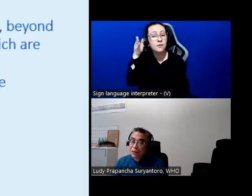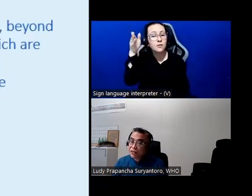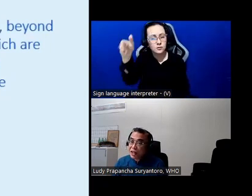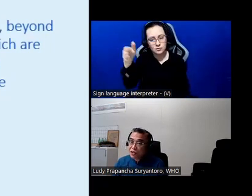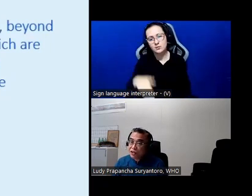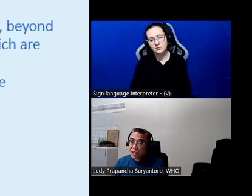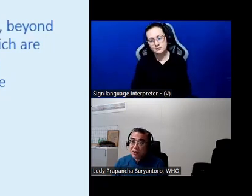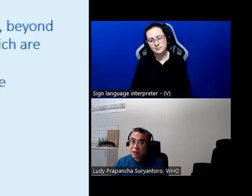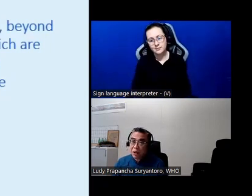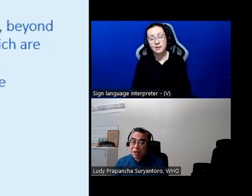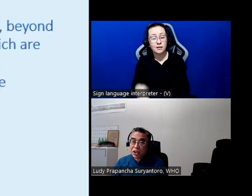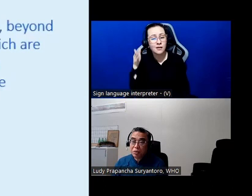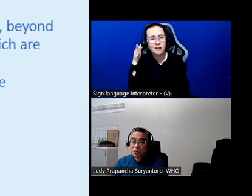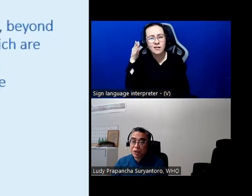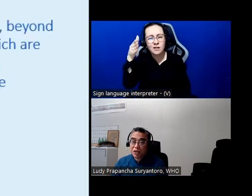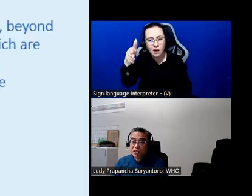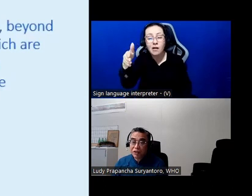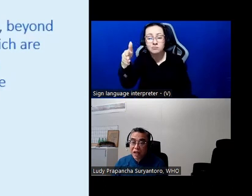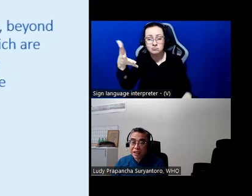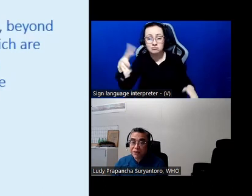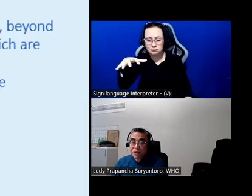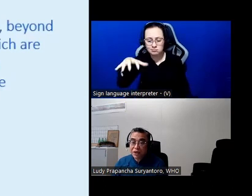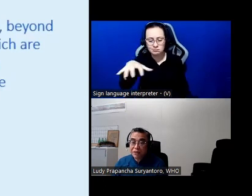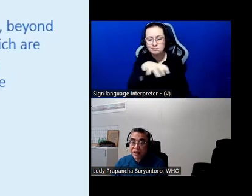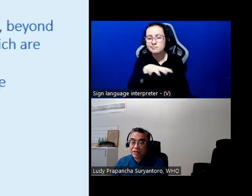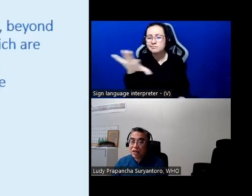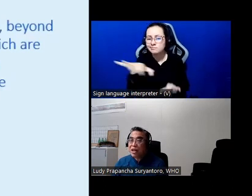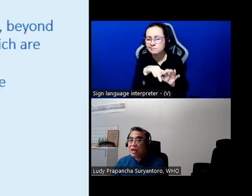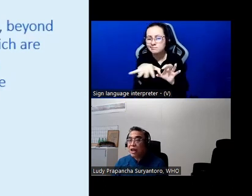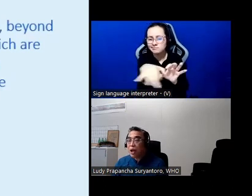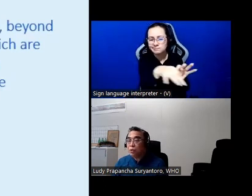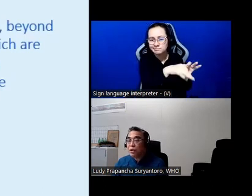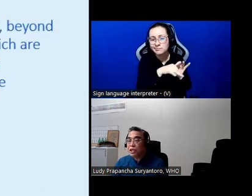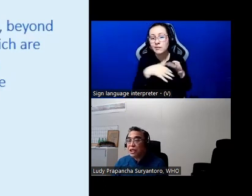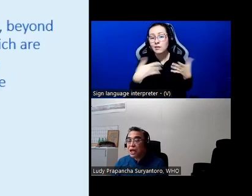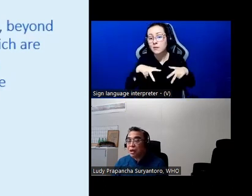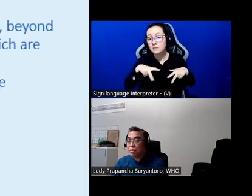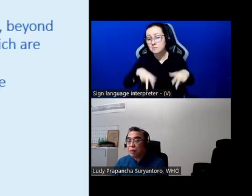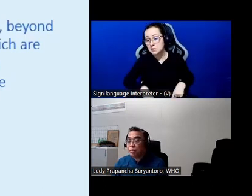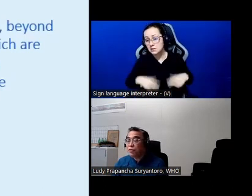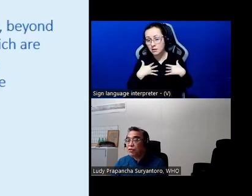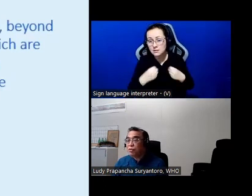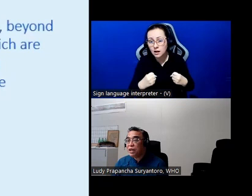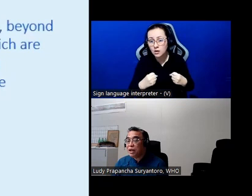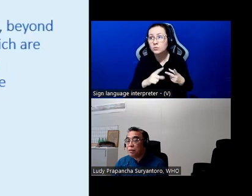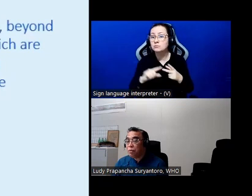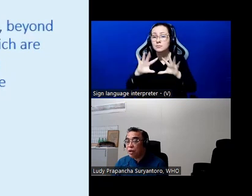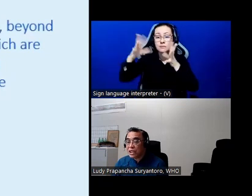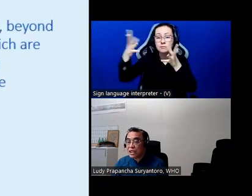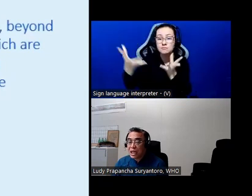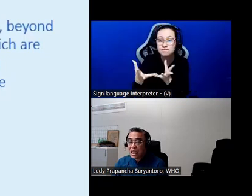on other sectors such as collaboration between Ministry of Health and Foreign Affairs, of which proven to be